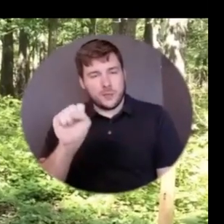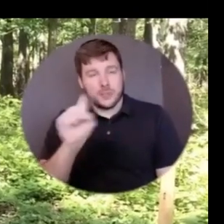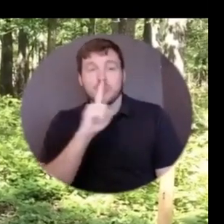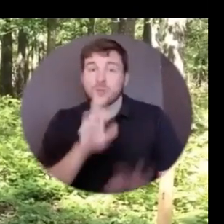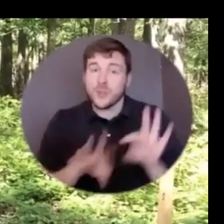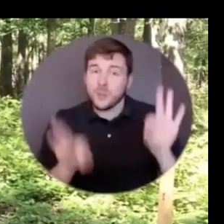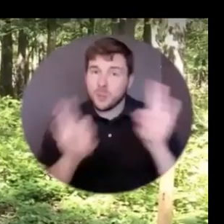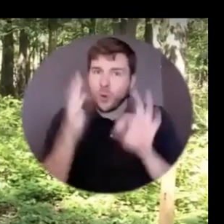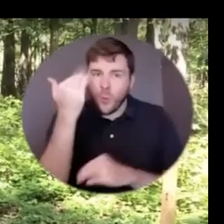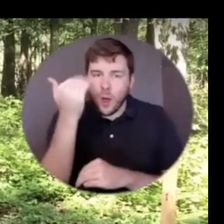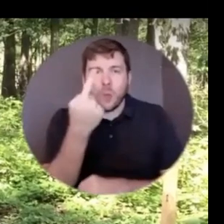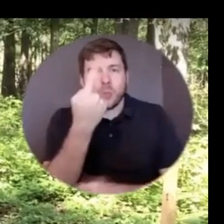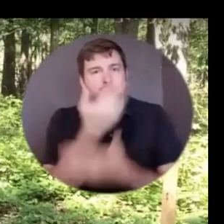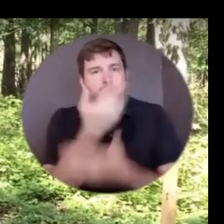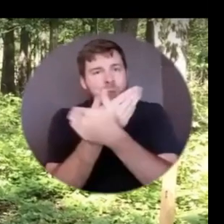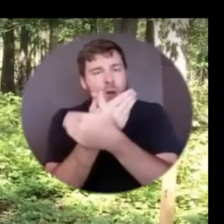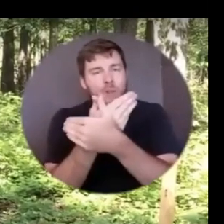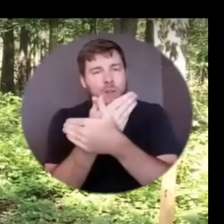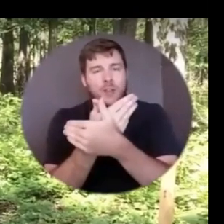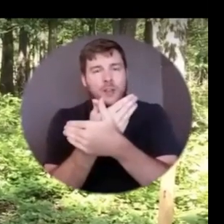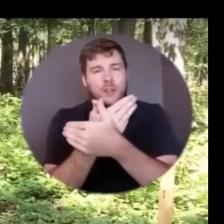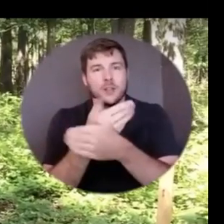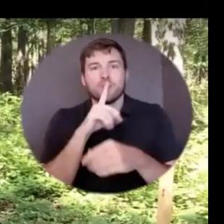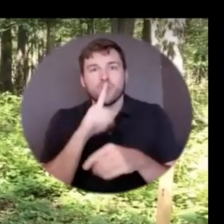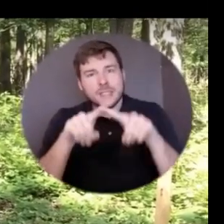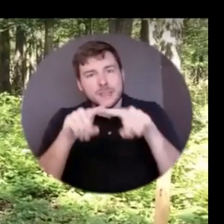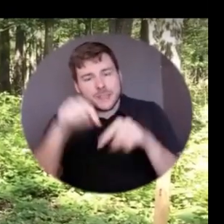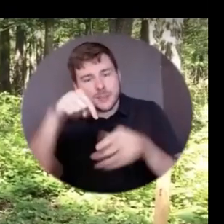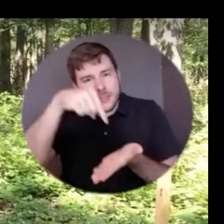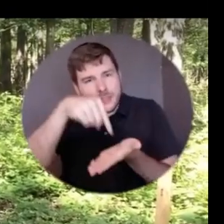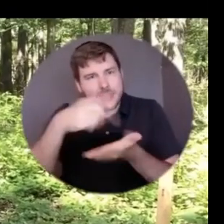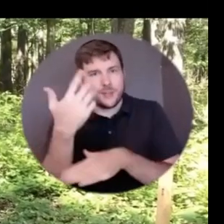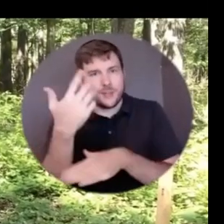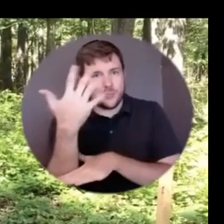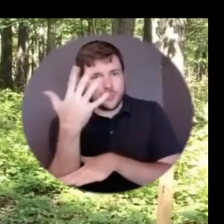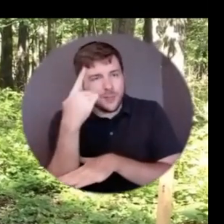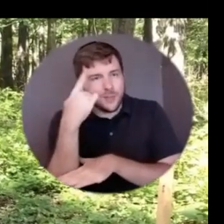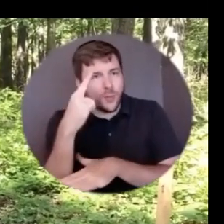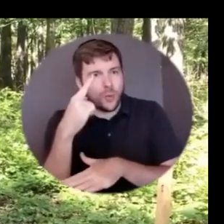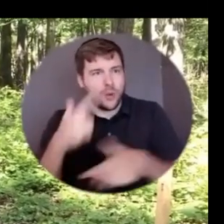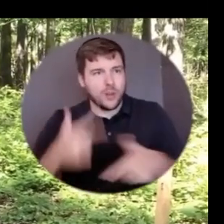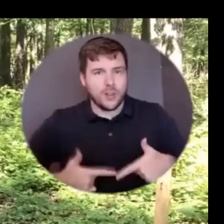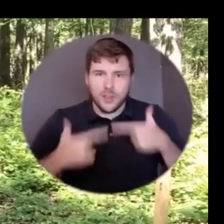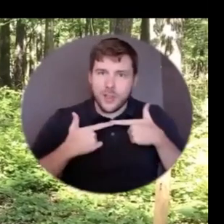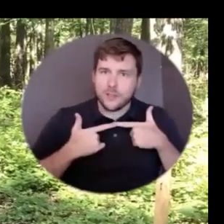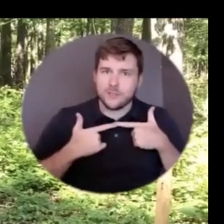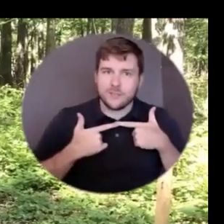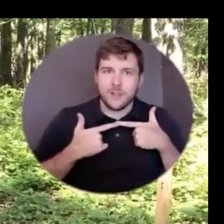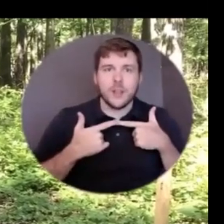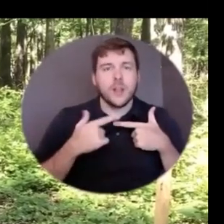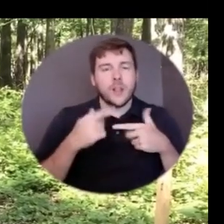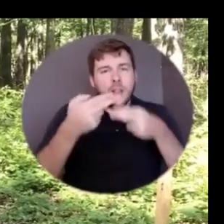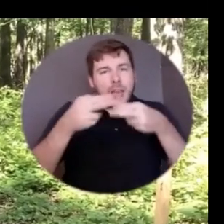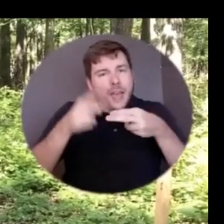of butterfly called the spicebush swallowtail depends on sassafras and members of its family to breed. They only lay their eggs on members